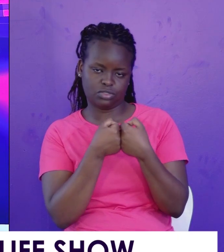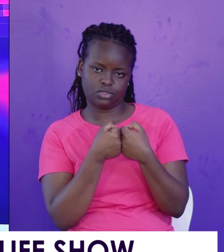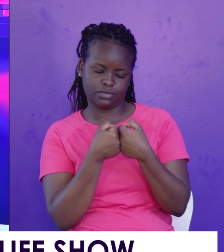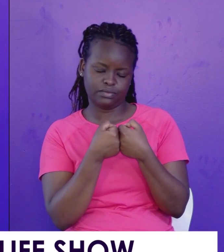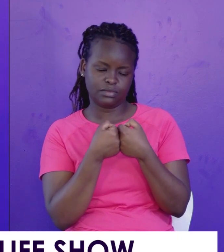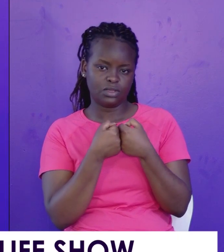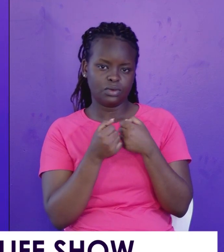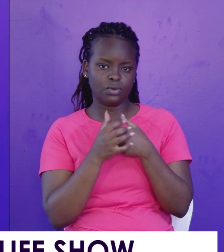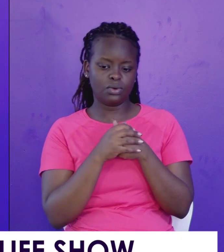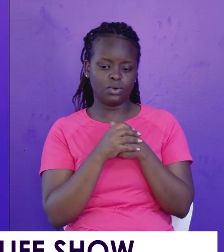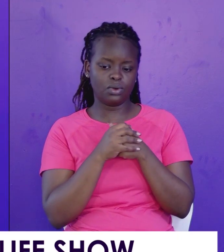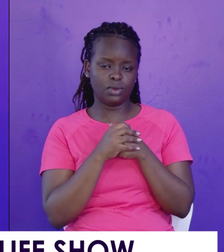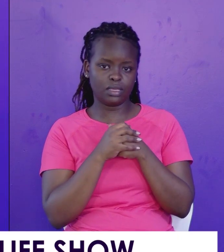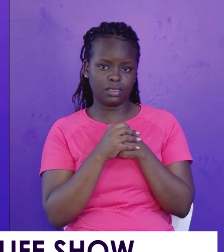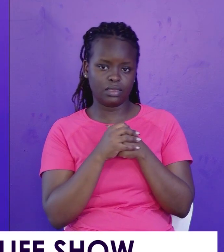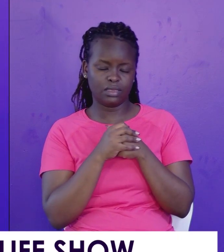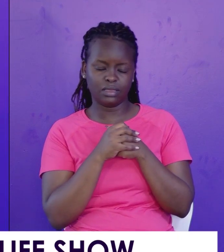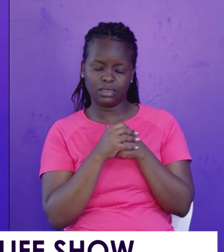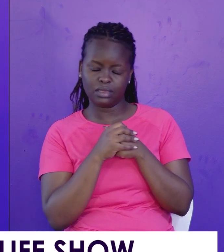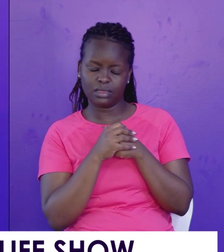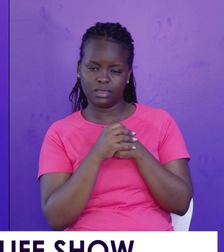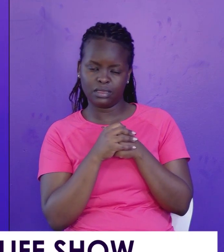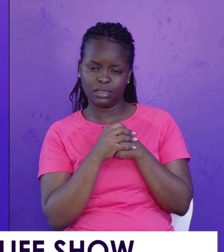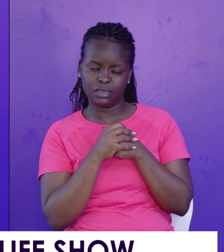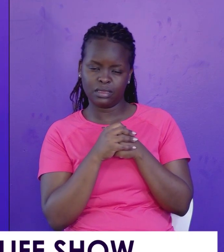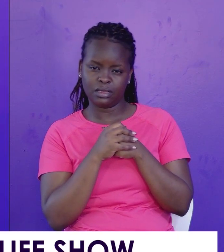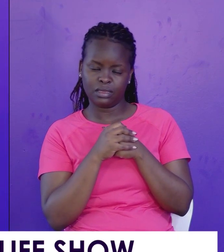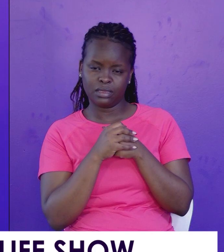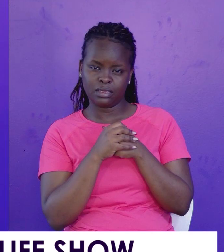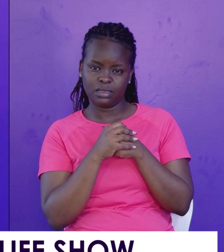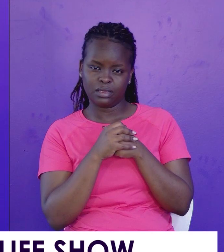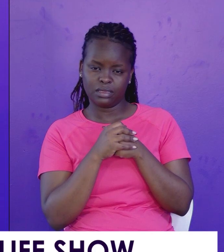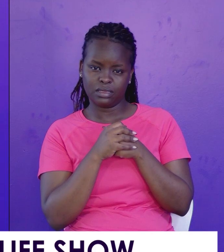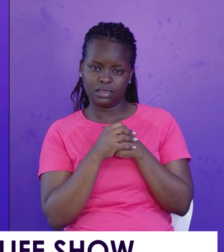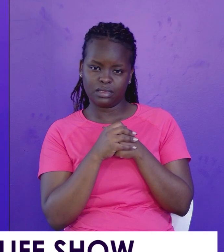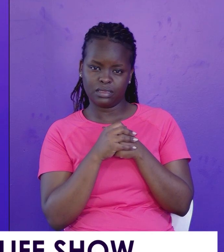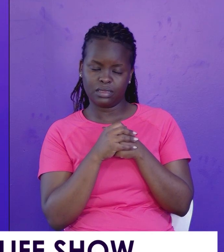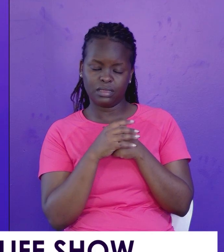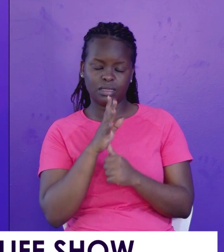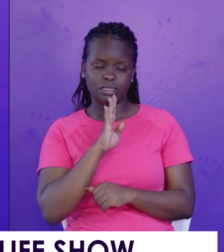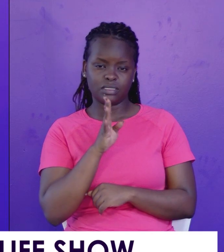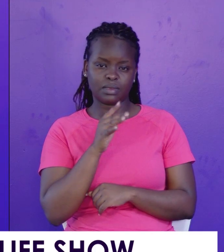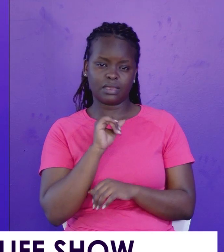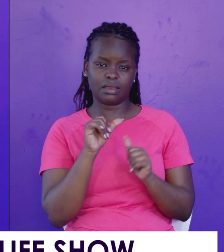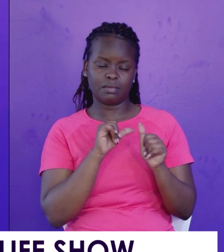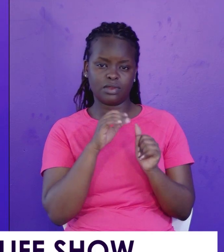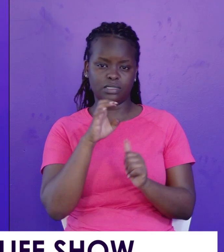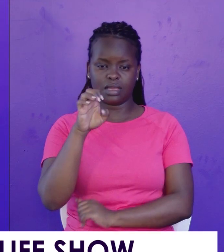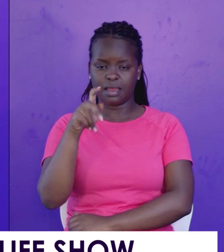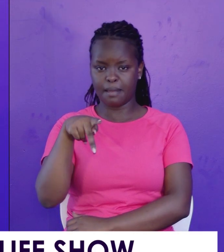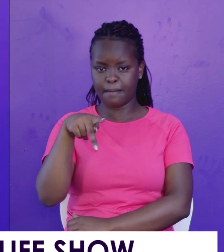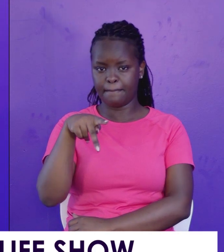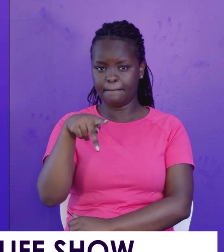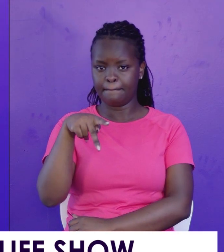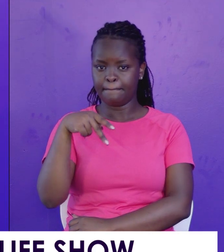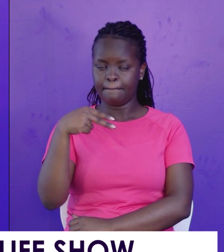Okay. I spoke about respect. You've spoken about empathy. Is there a